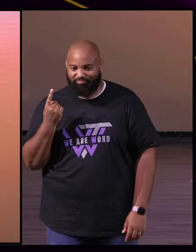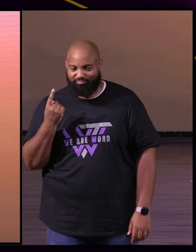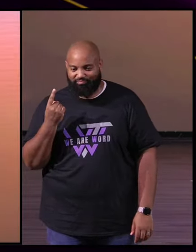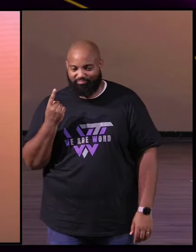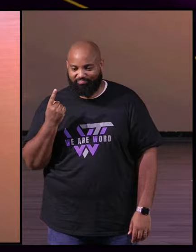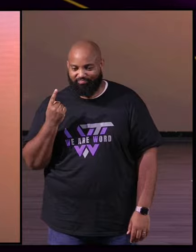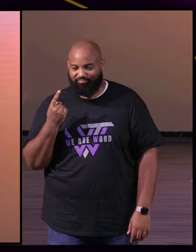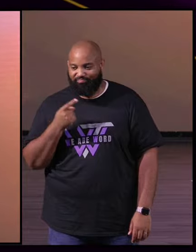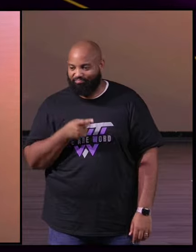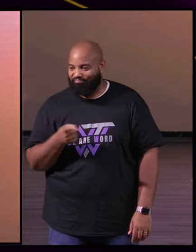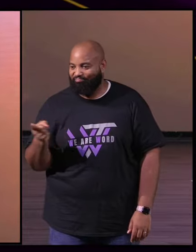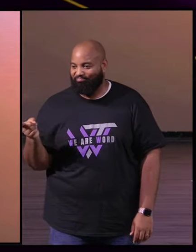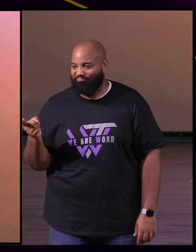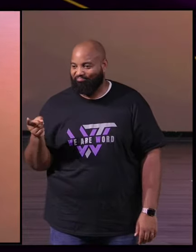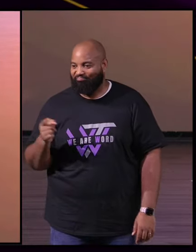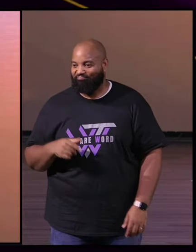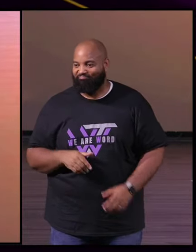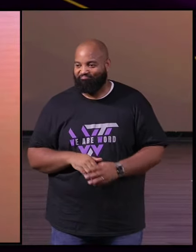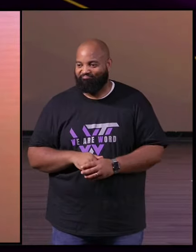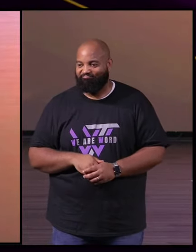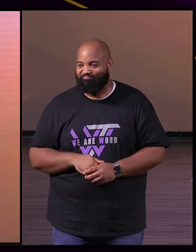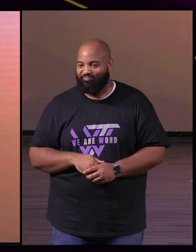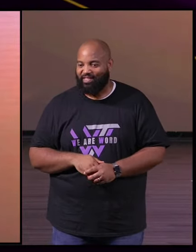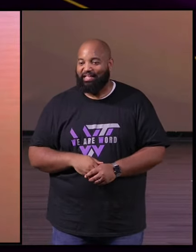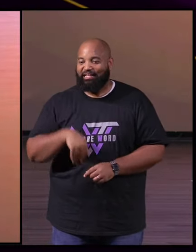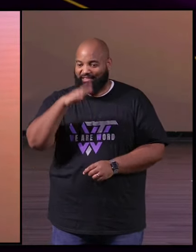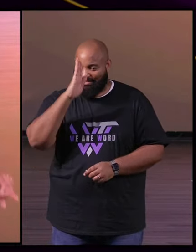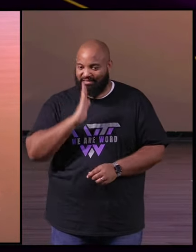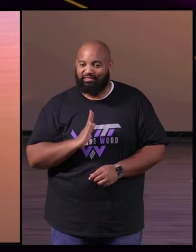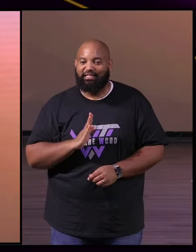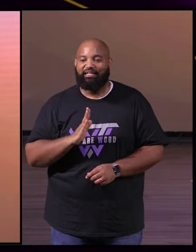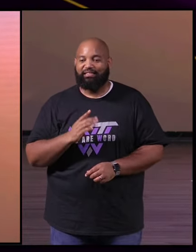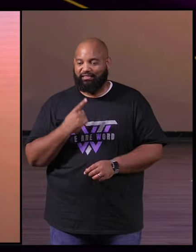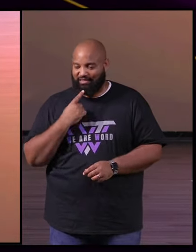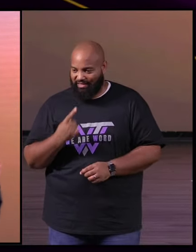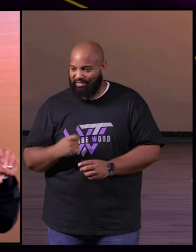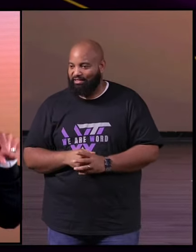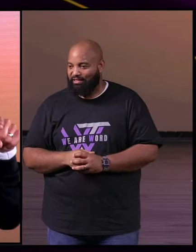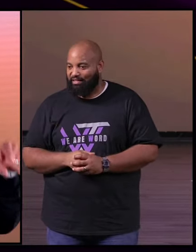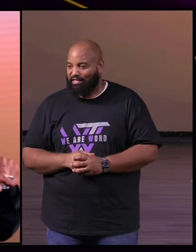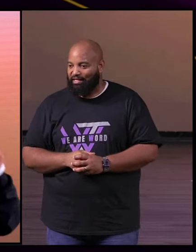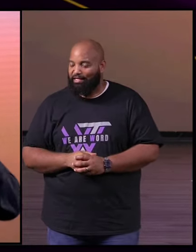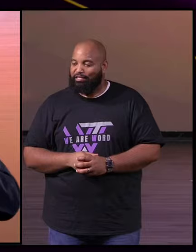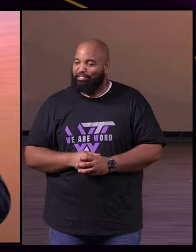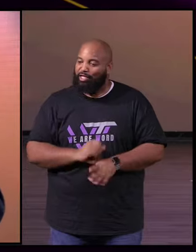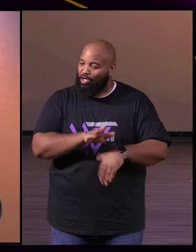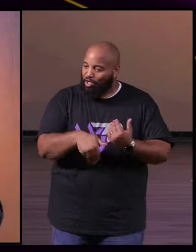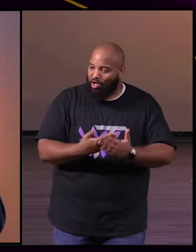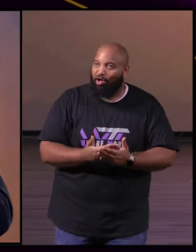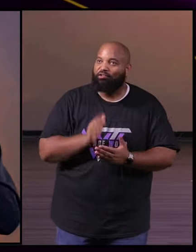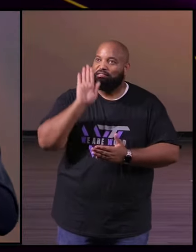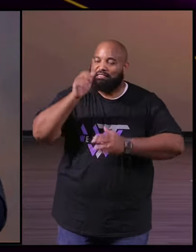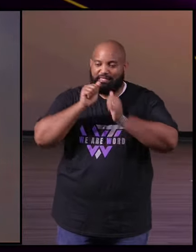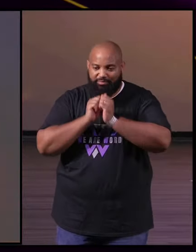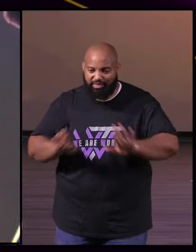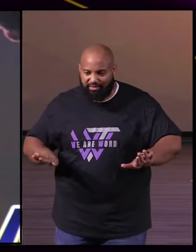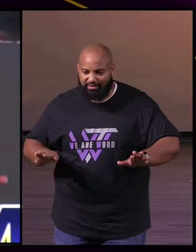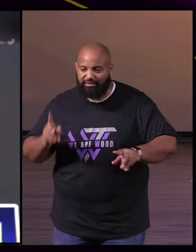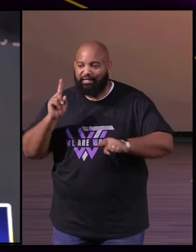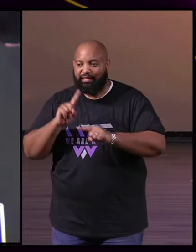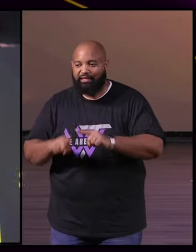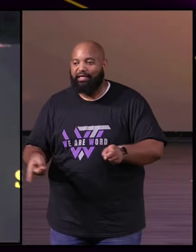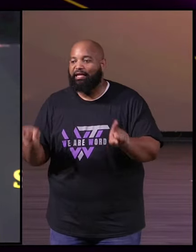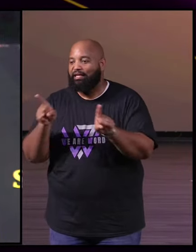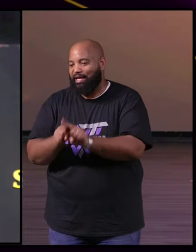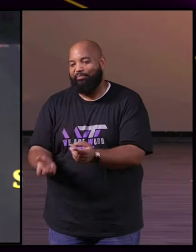oh God, this is so good if we can get this thing in our spirit. God recognizes that all of his blessings cannot come